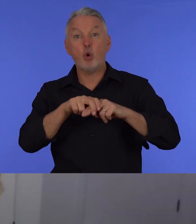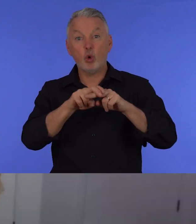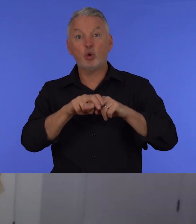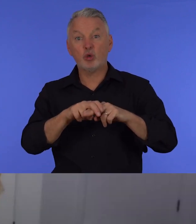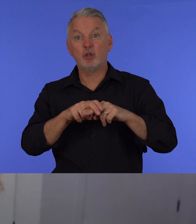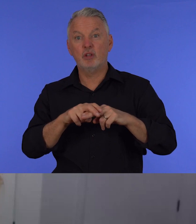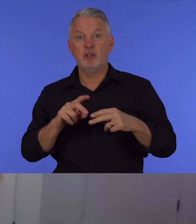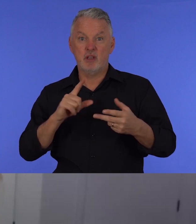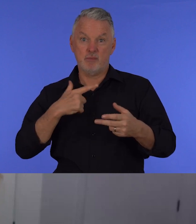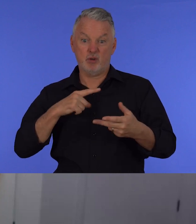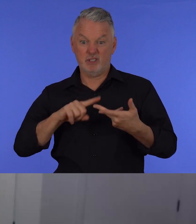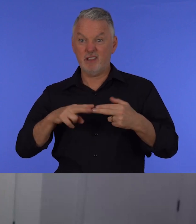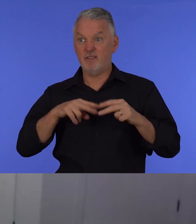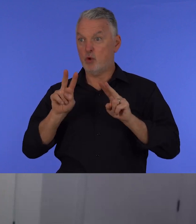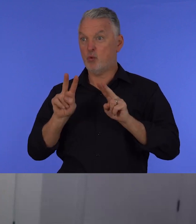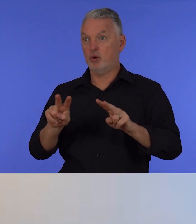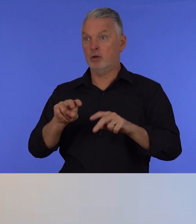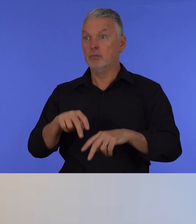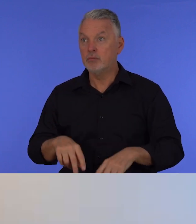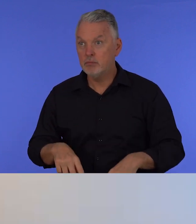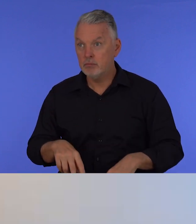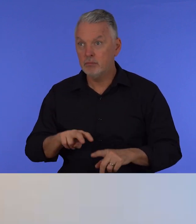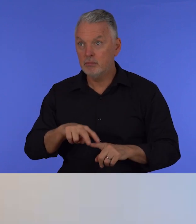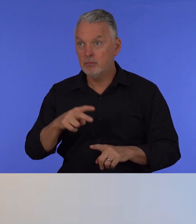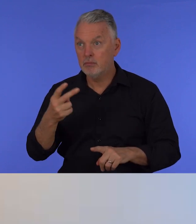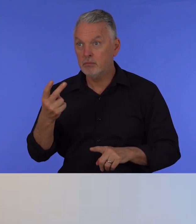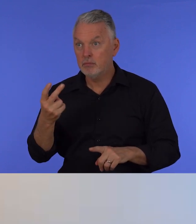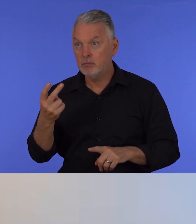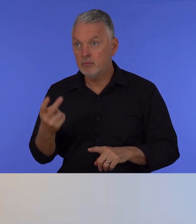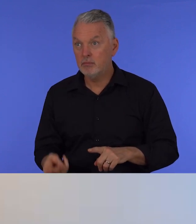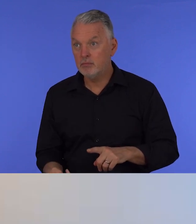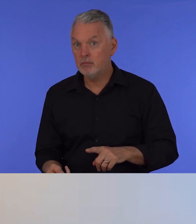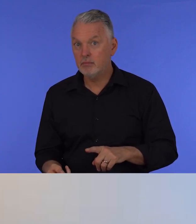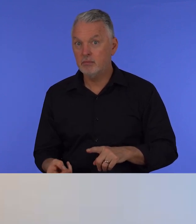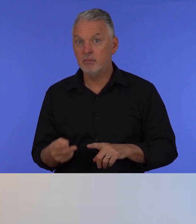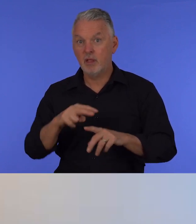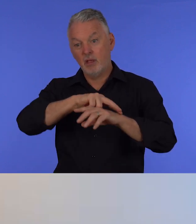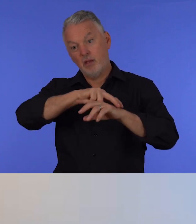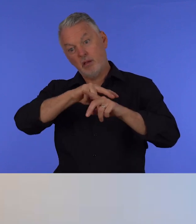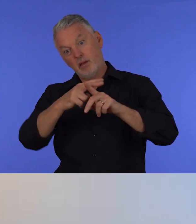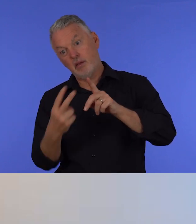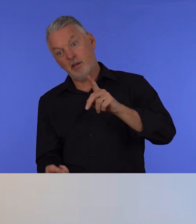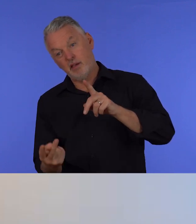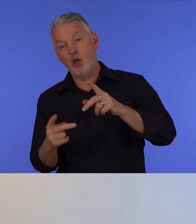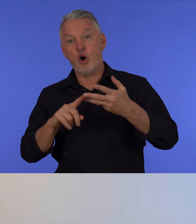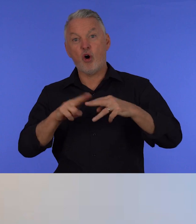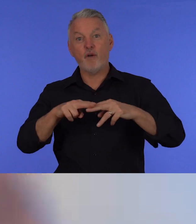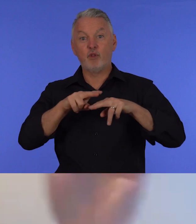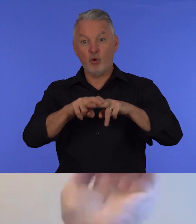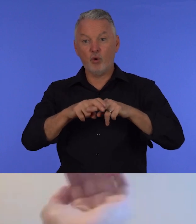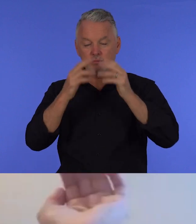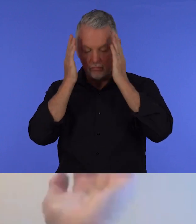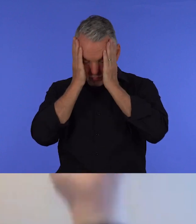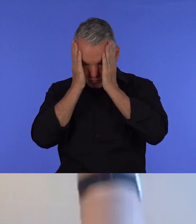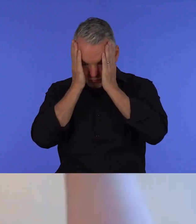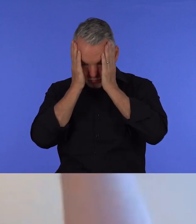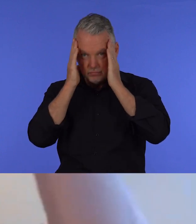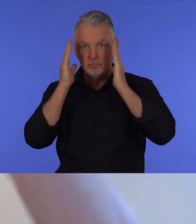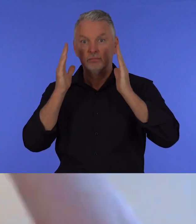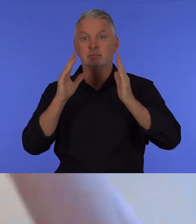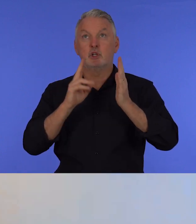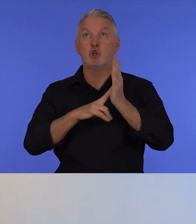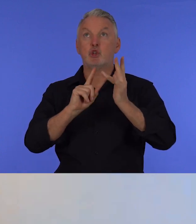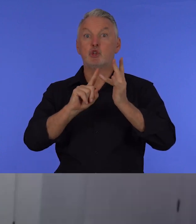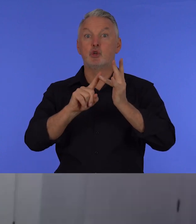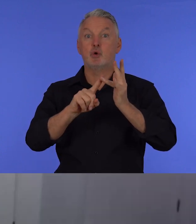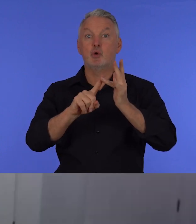the Absolutely. horse. Like it kind of panics you when you're standing on the sidelines, you know, standing outside the arena and you watch her and she just slides off